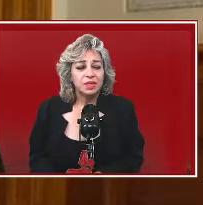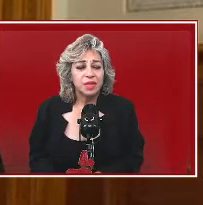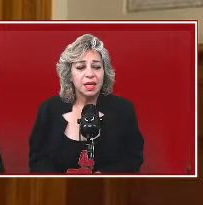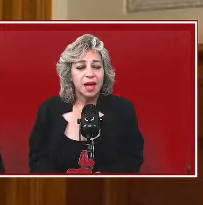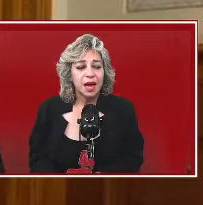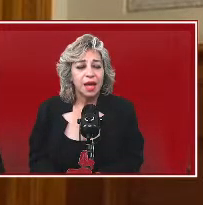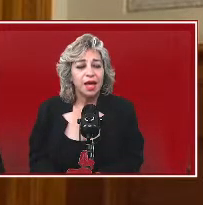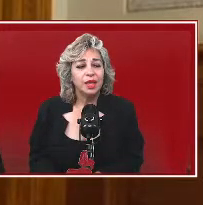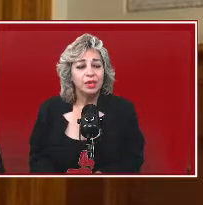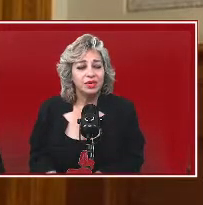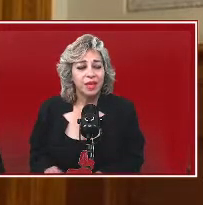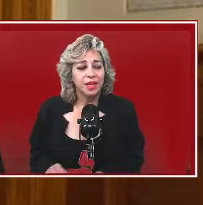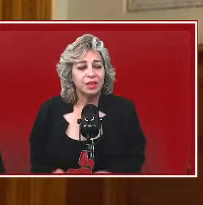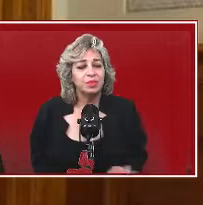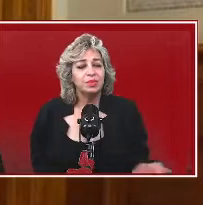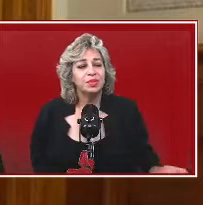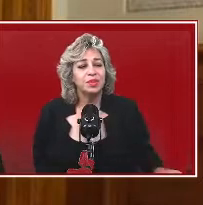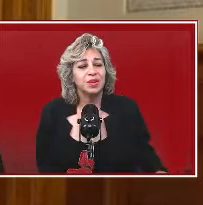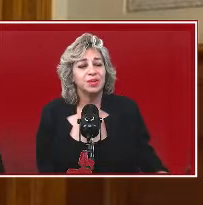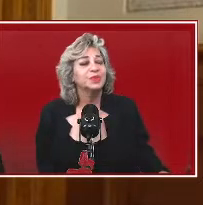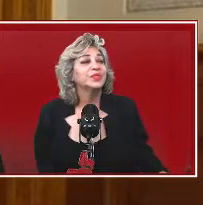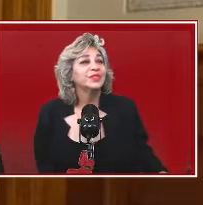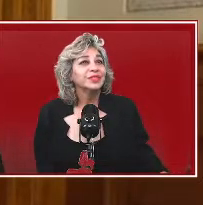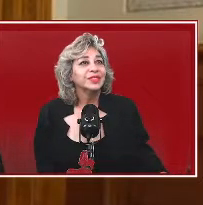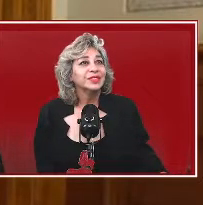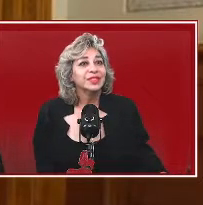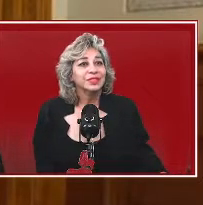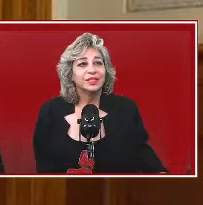hold on, I'm saying hello to Hector Bucio.